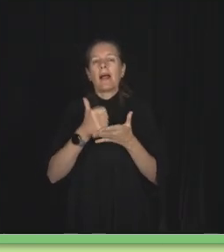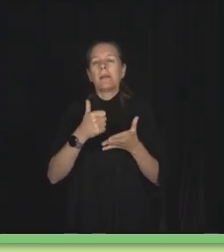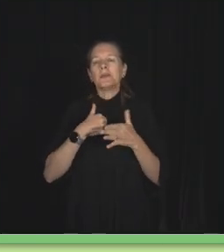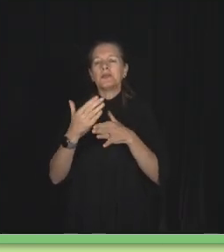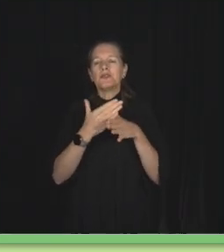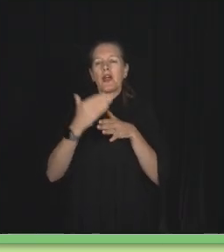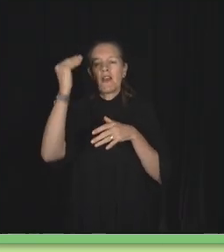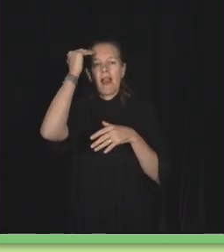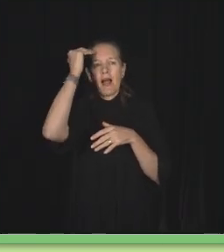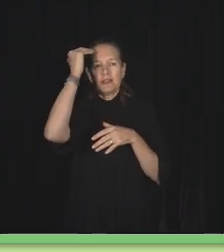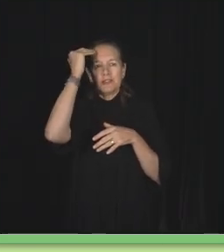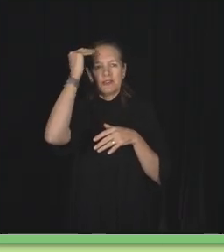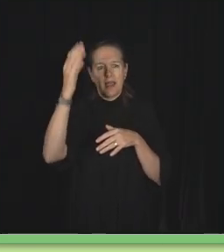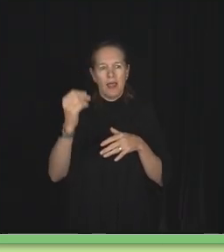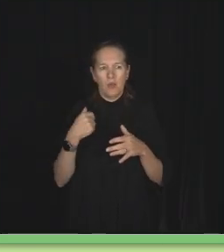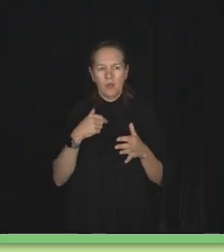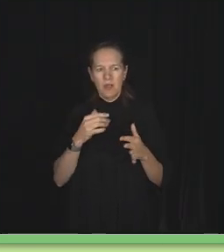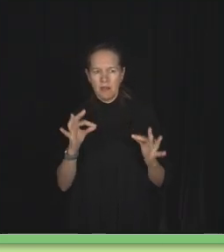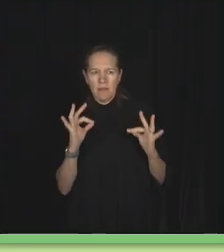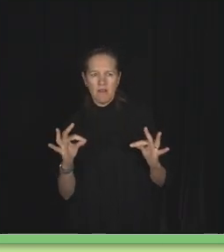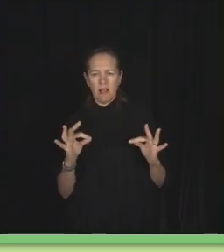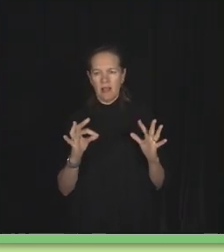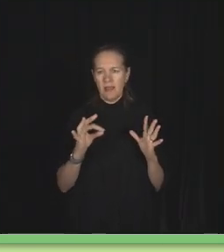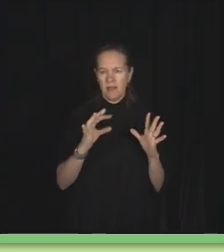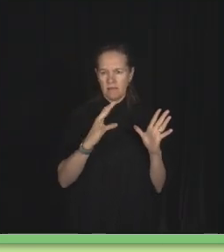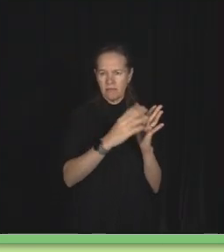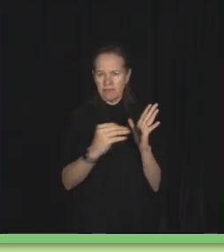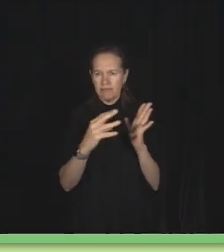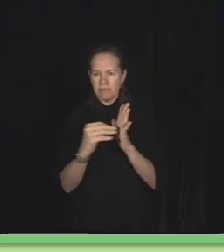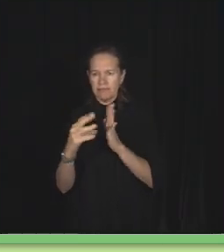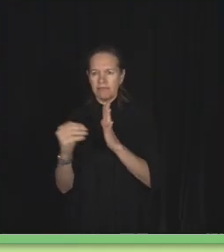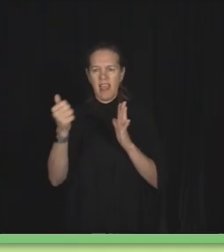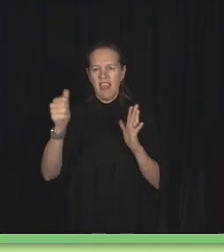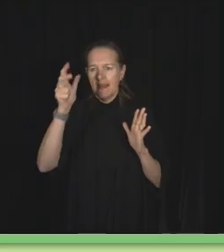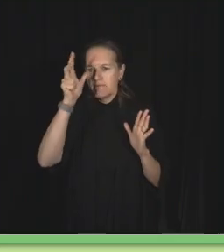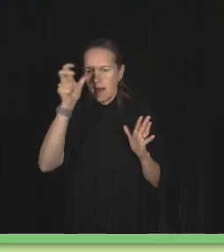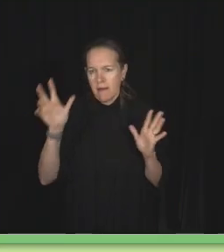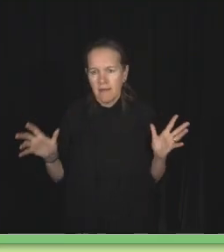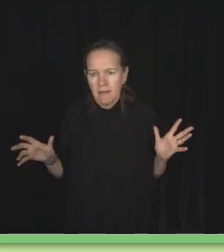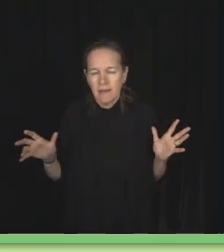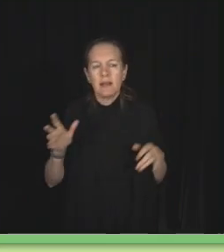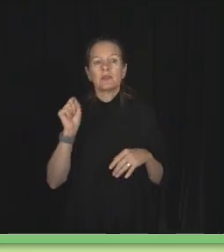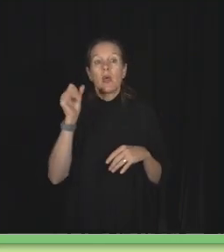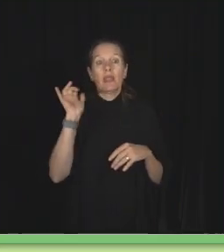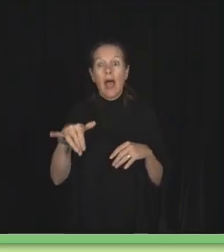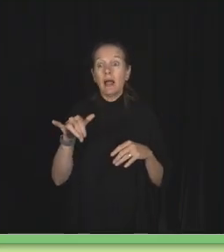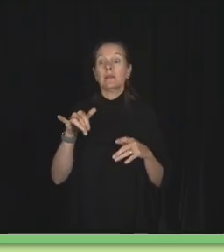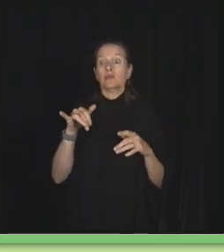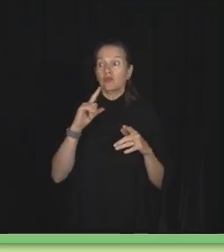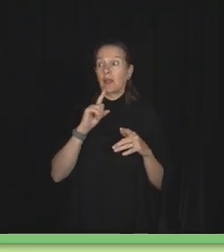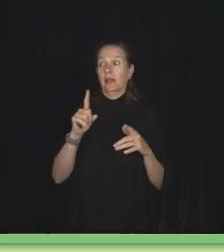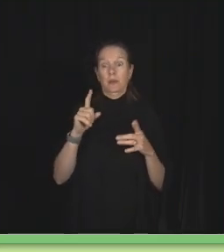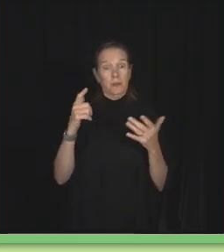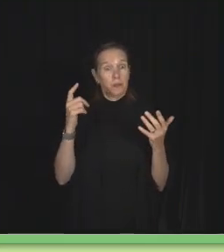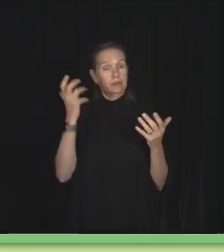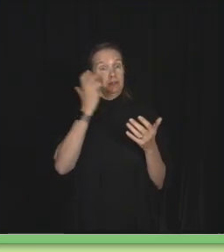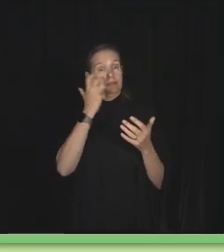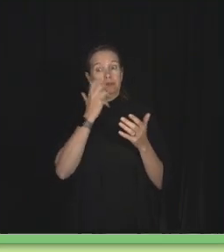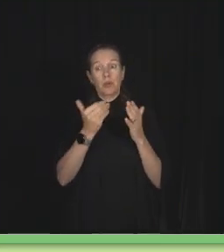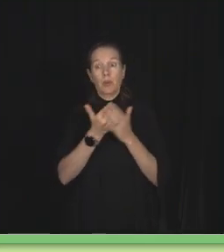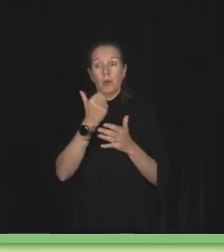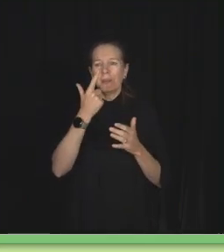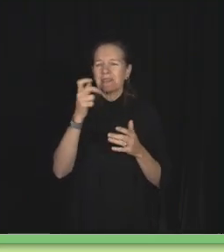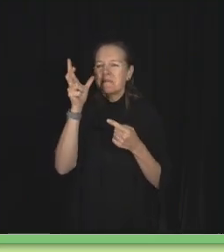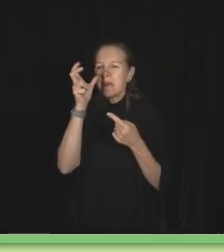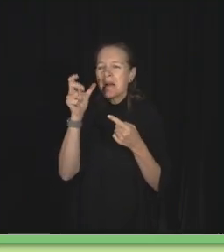us to perfectly deterministically reproduce any bug. This is a game changer, as debugging is no longer limited to